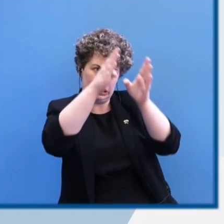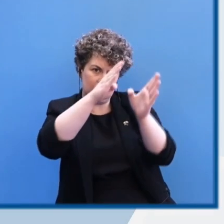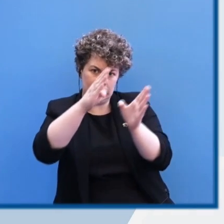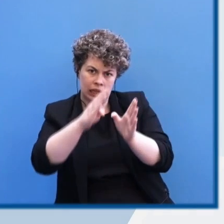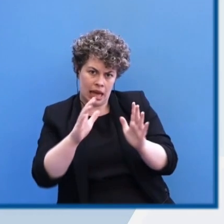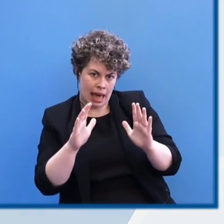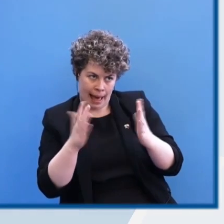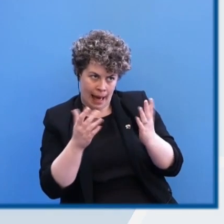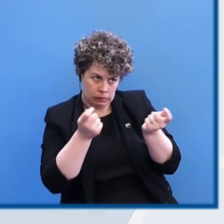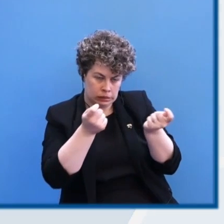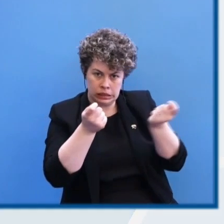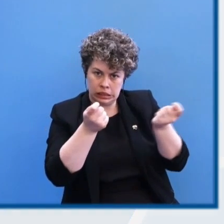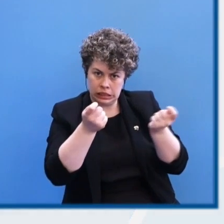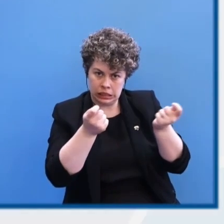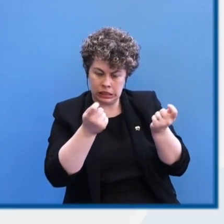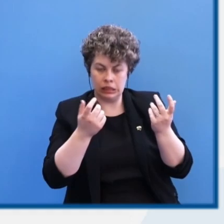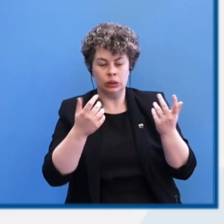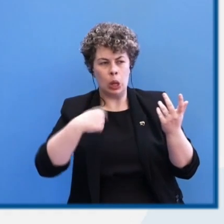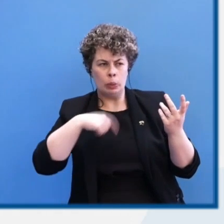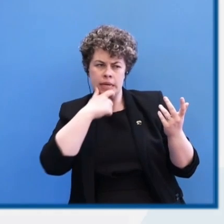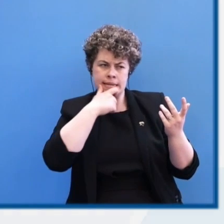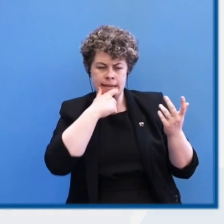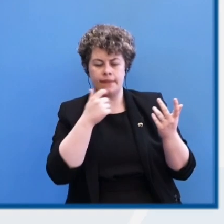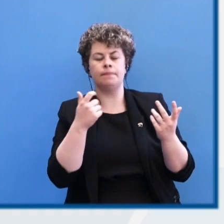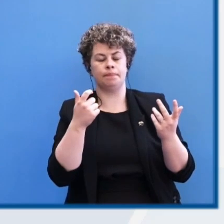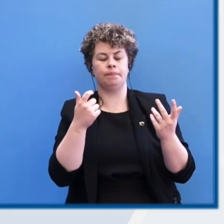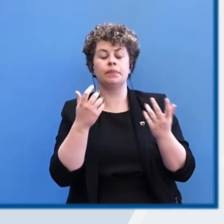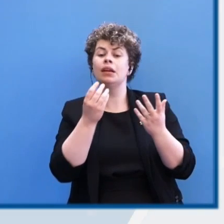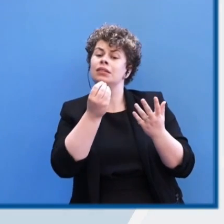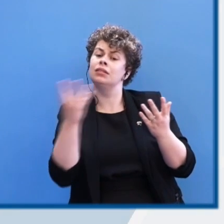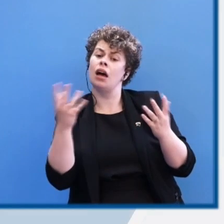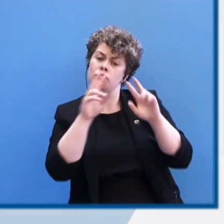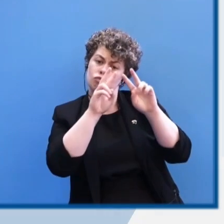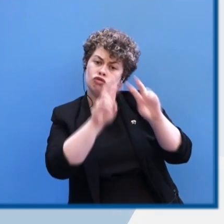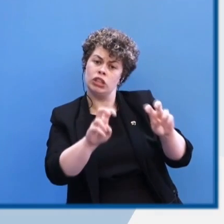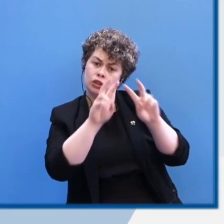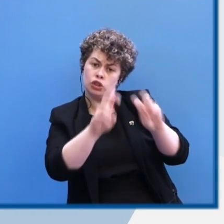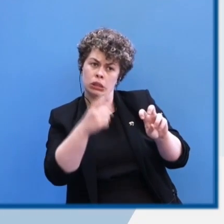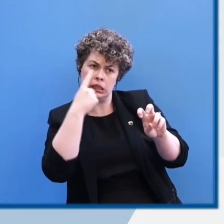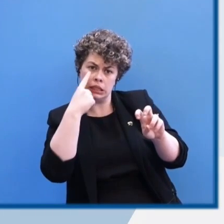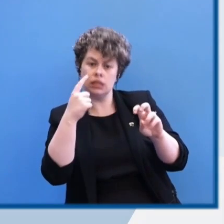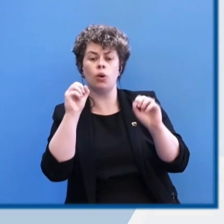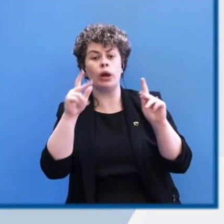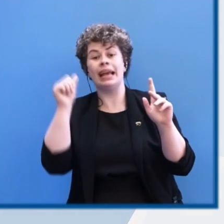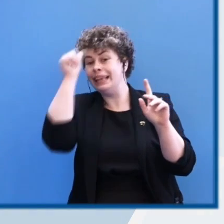So we have some modeling show us the rainfall in Ethiopian